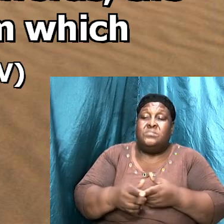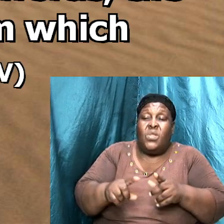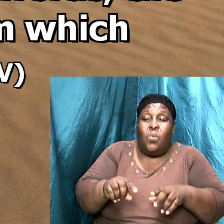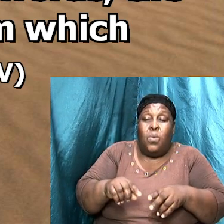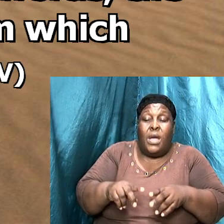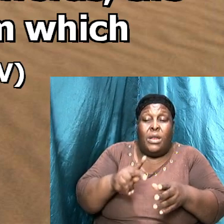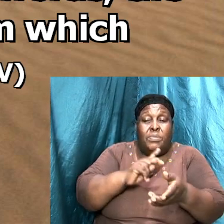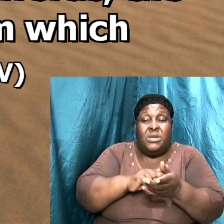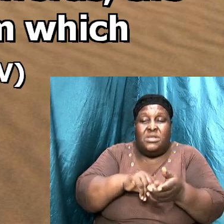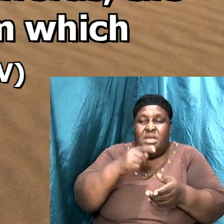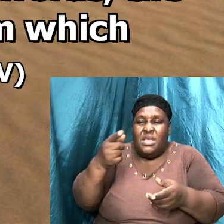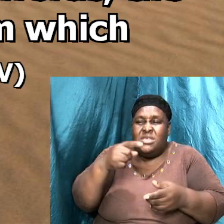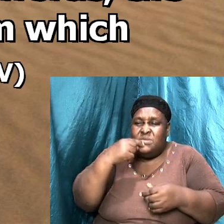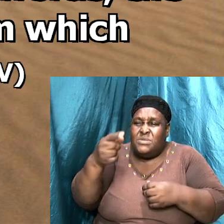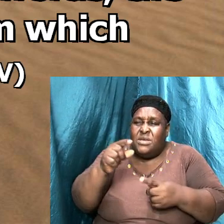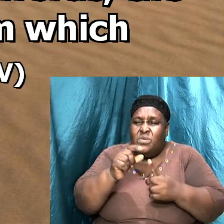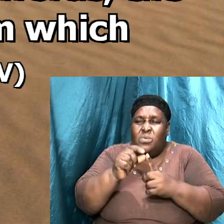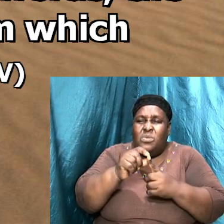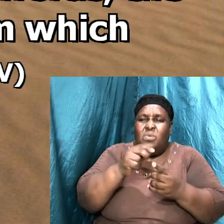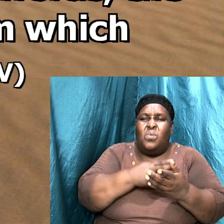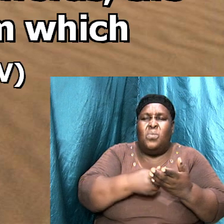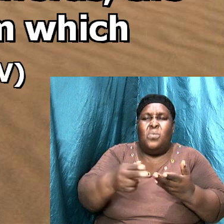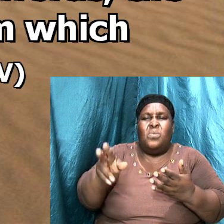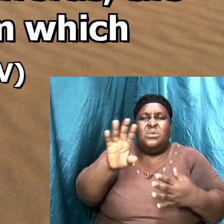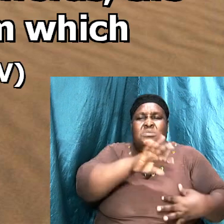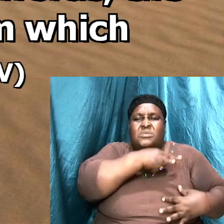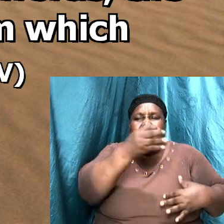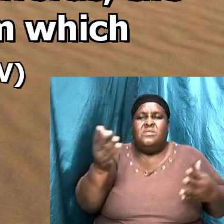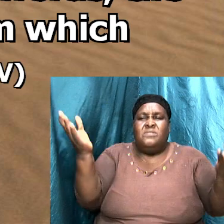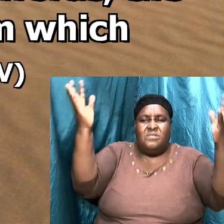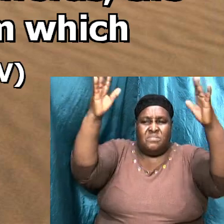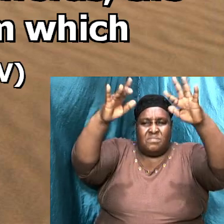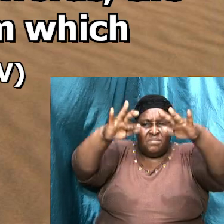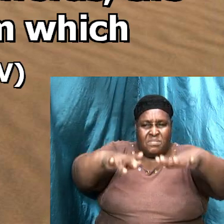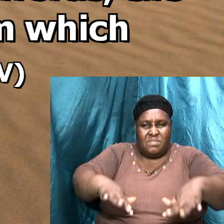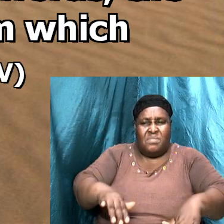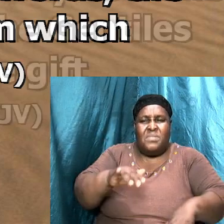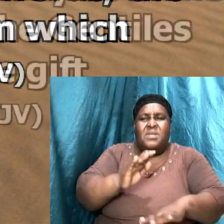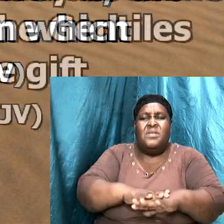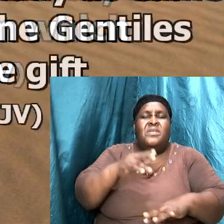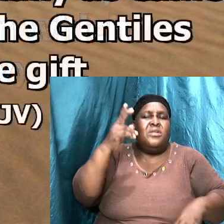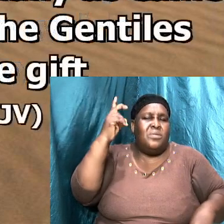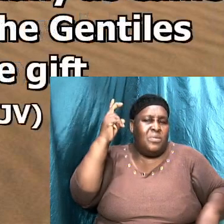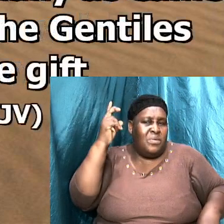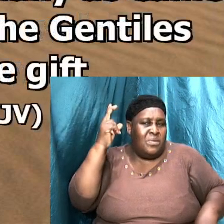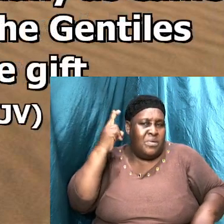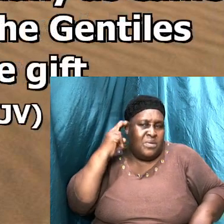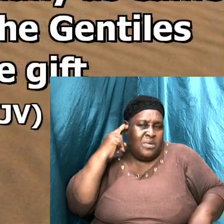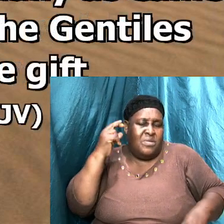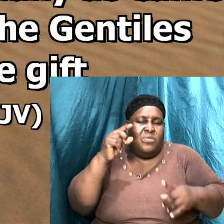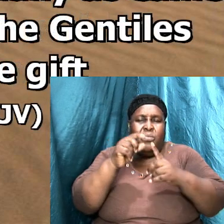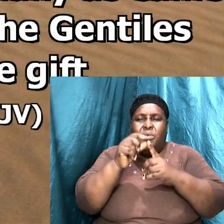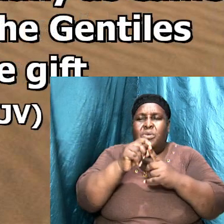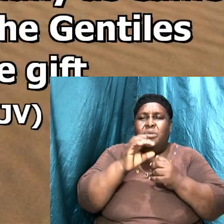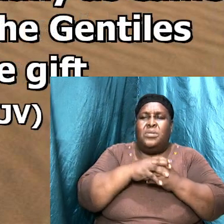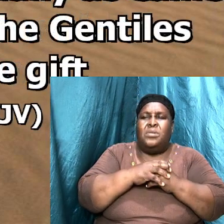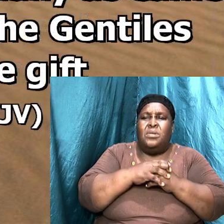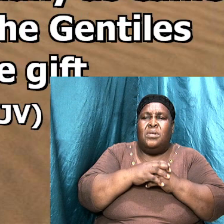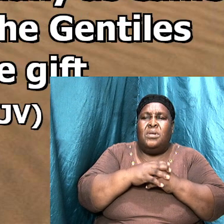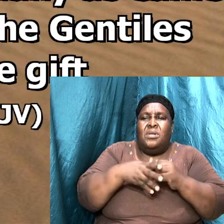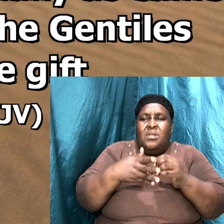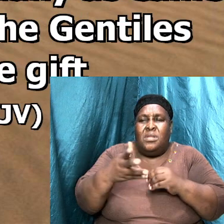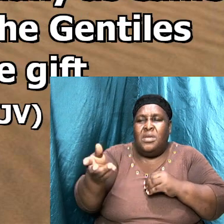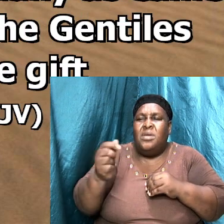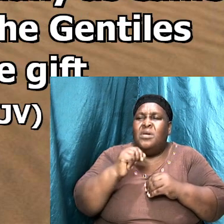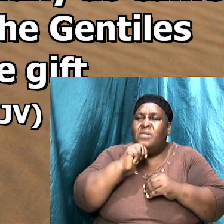Peter yet spake these words the Holy was fell on all them which heard the word and they of the